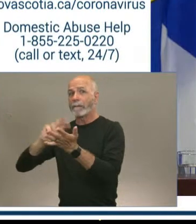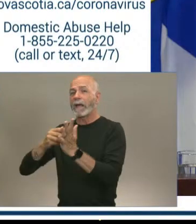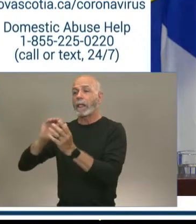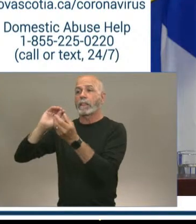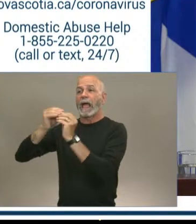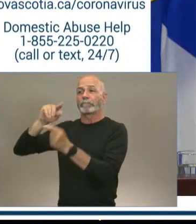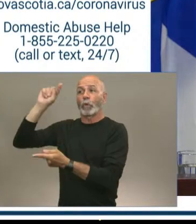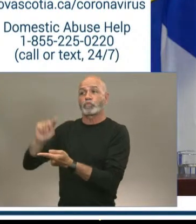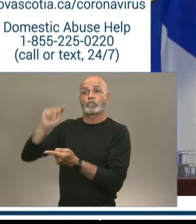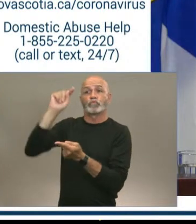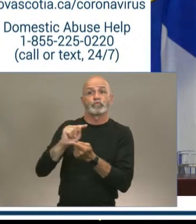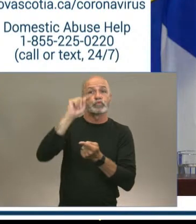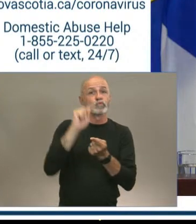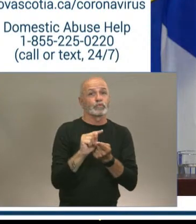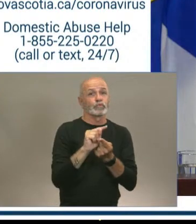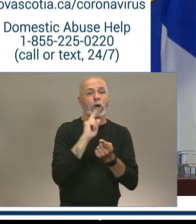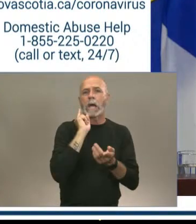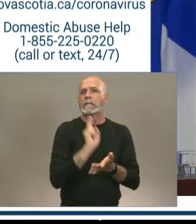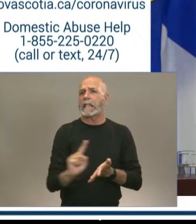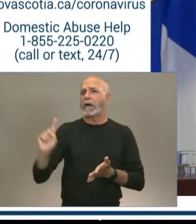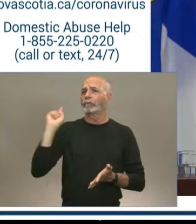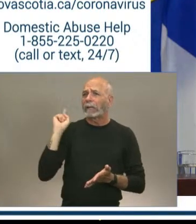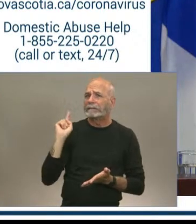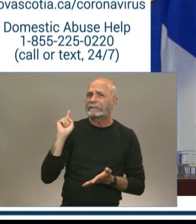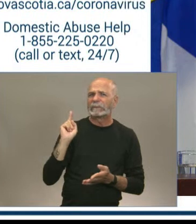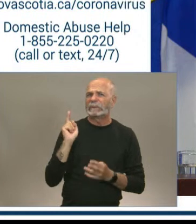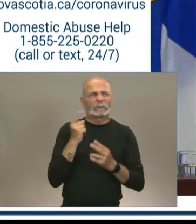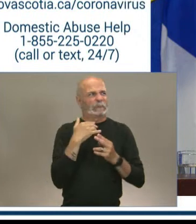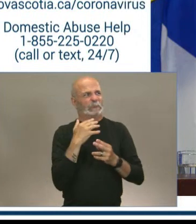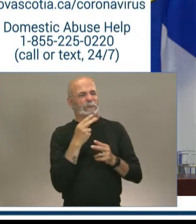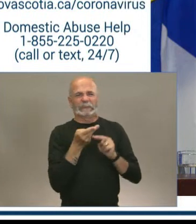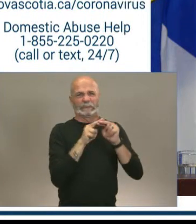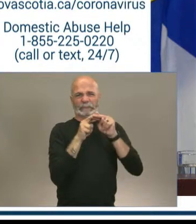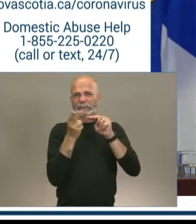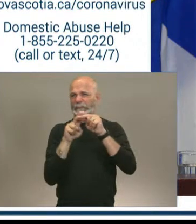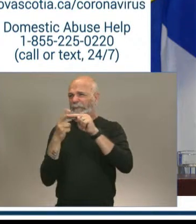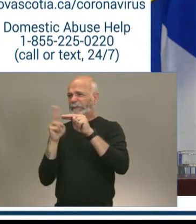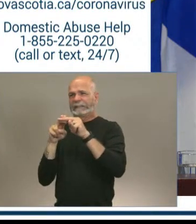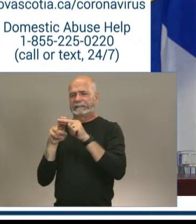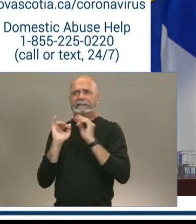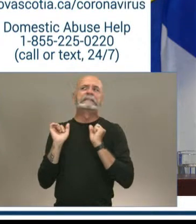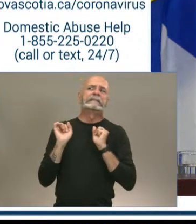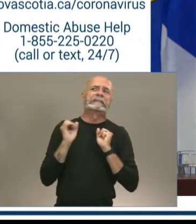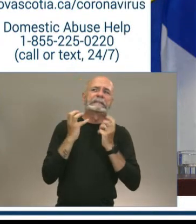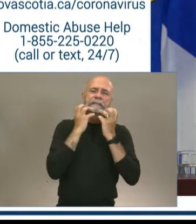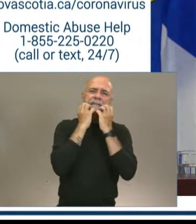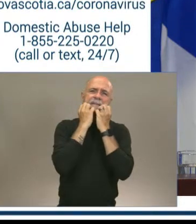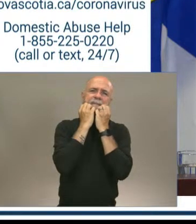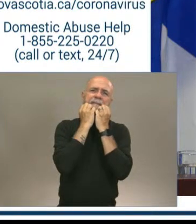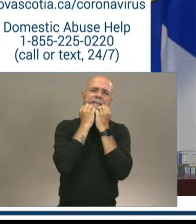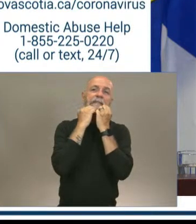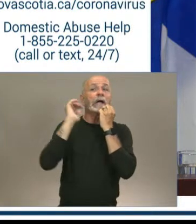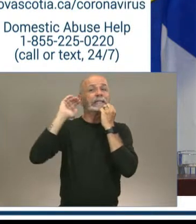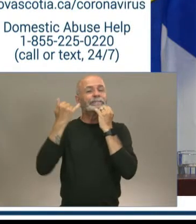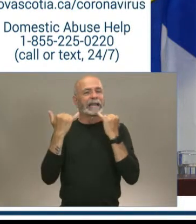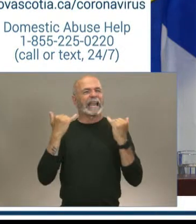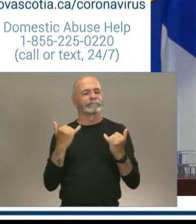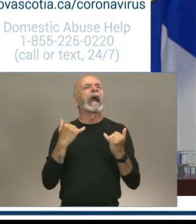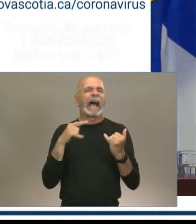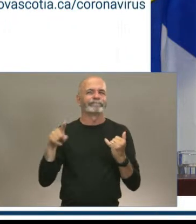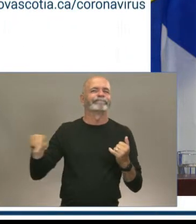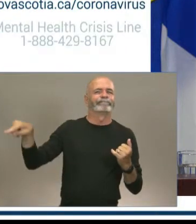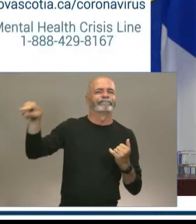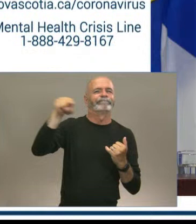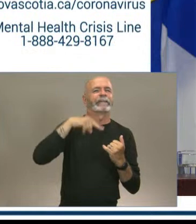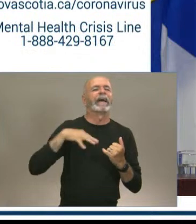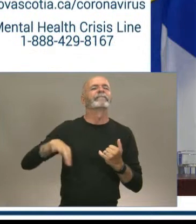of days last week with double digits. That was just a little concerning, but those cases were connected and traceable, and